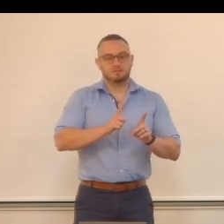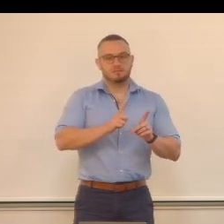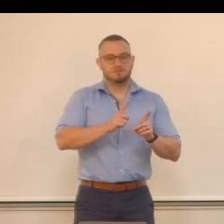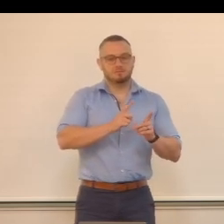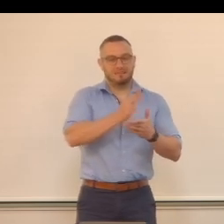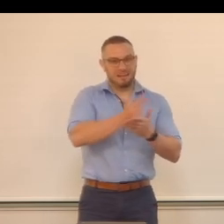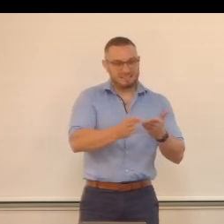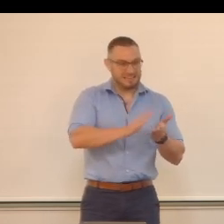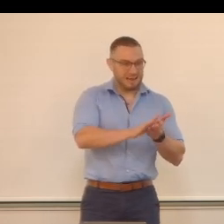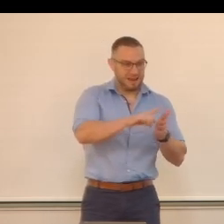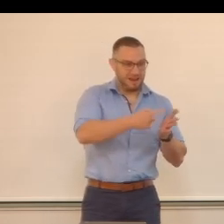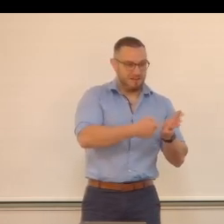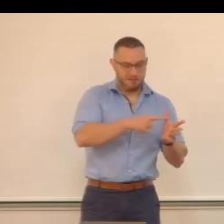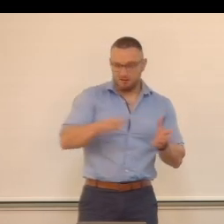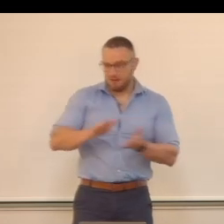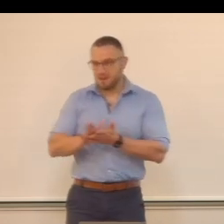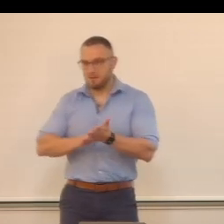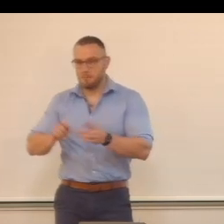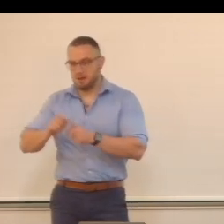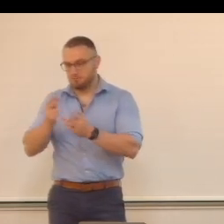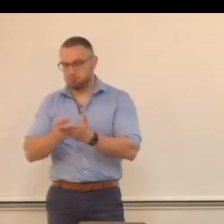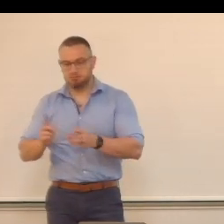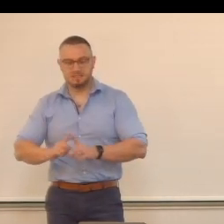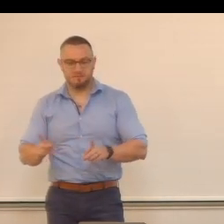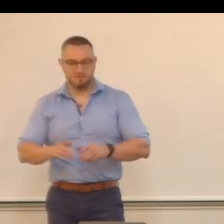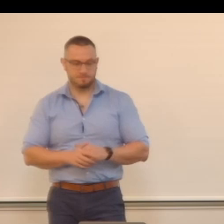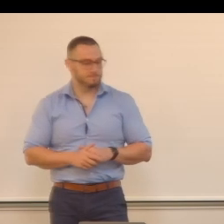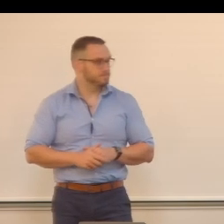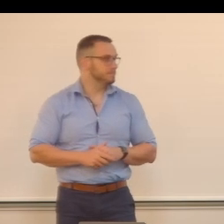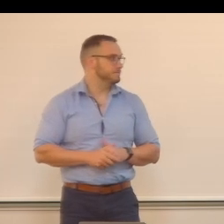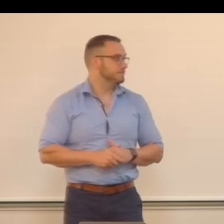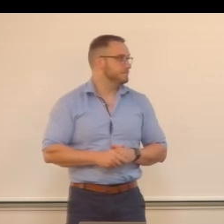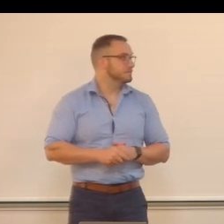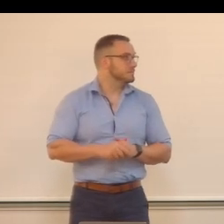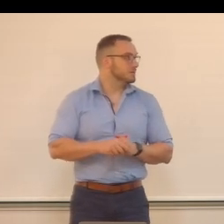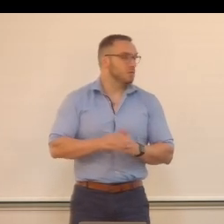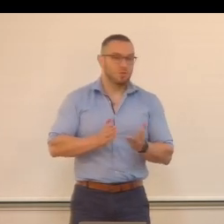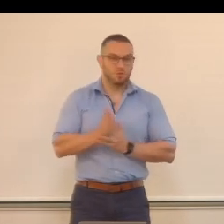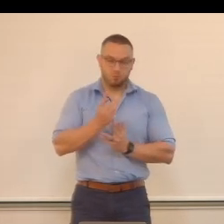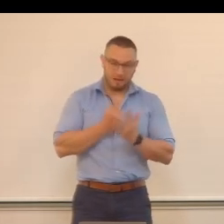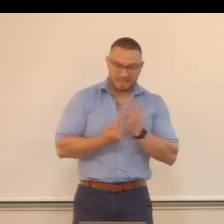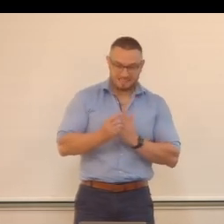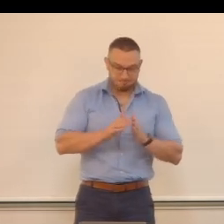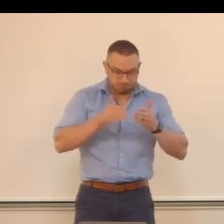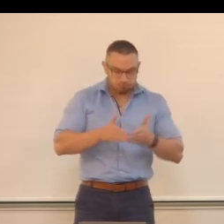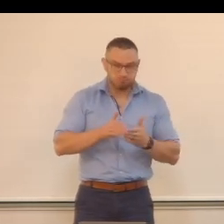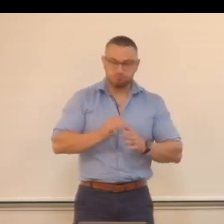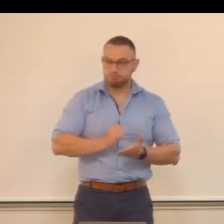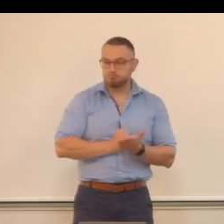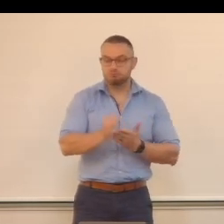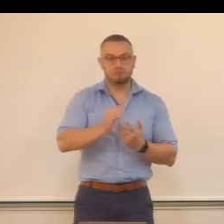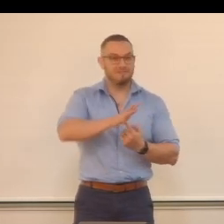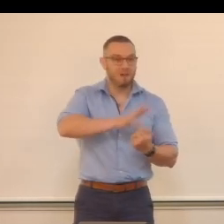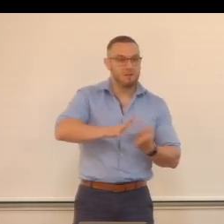than HMP. And they have, in terms of isolated, confined, extreme environments, different